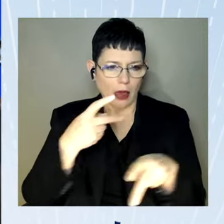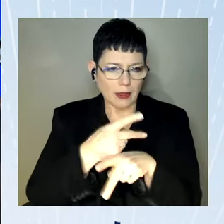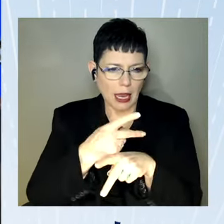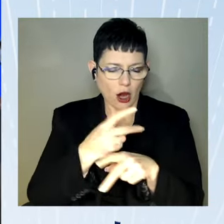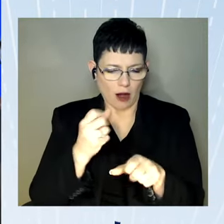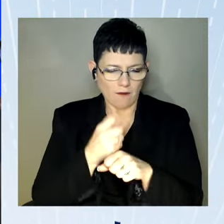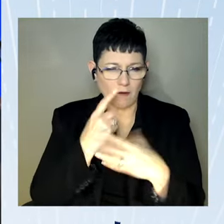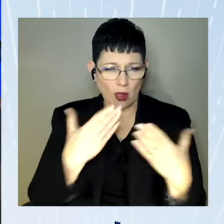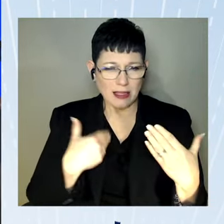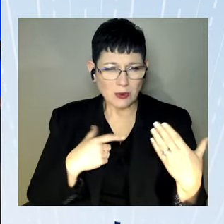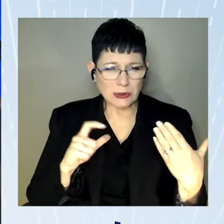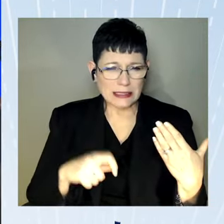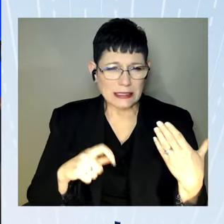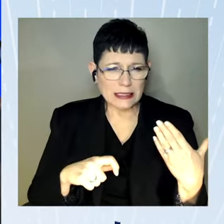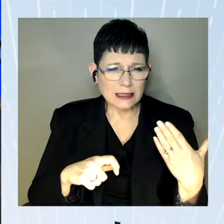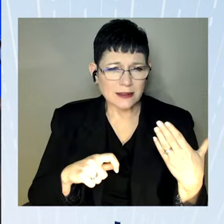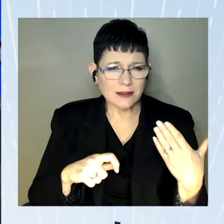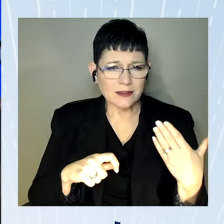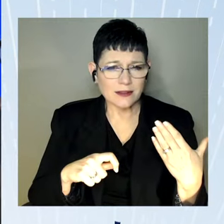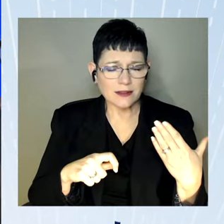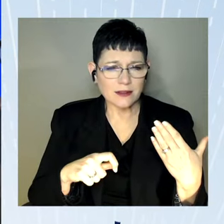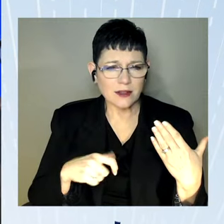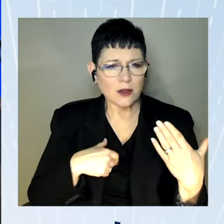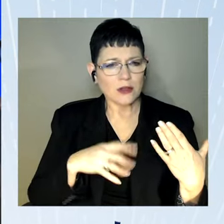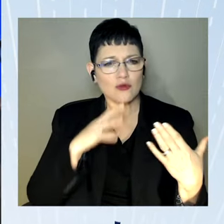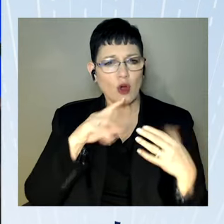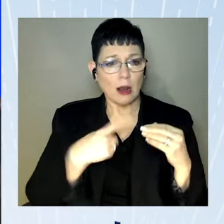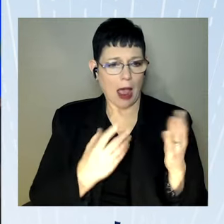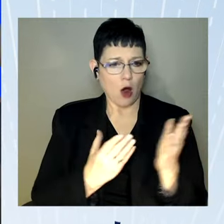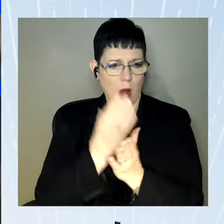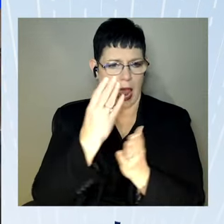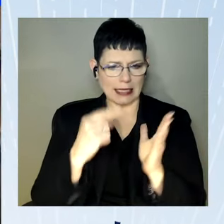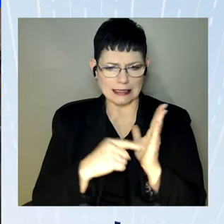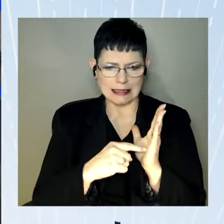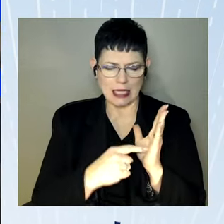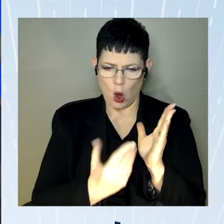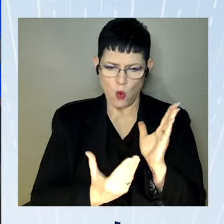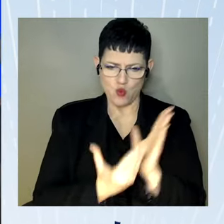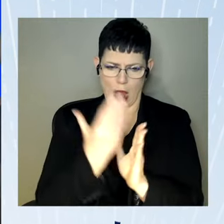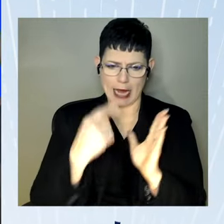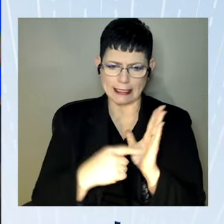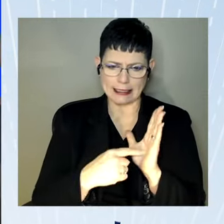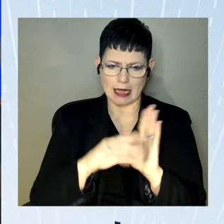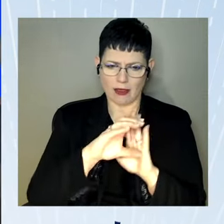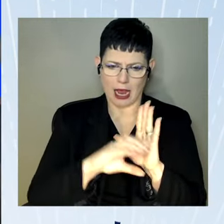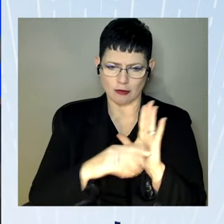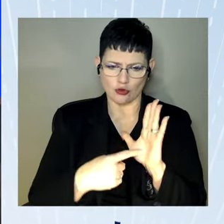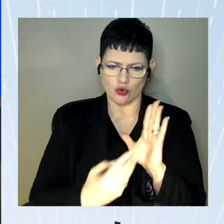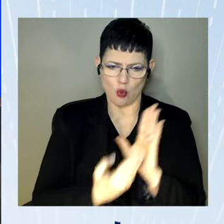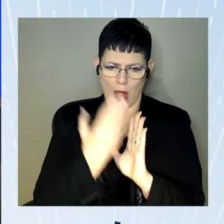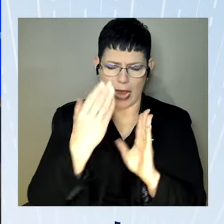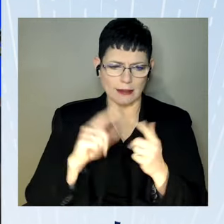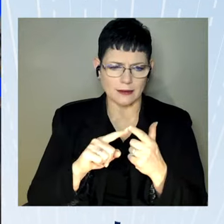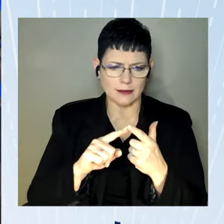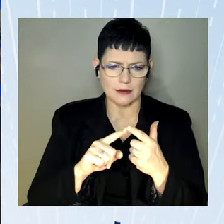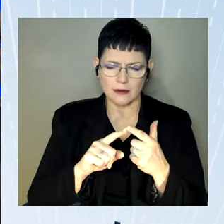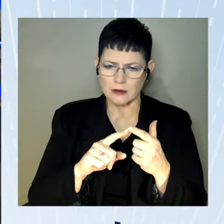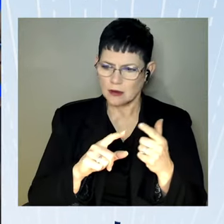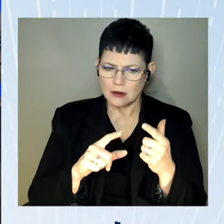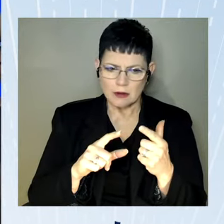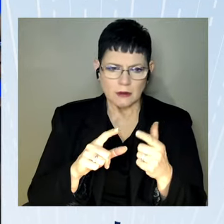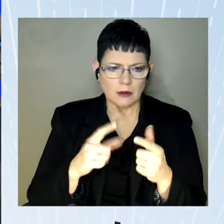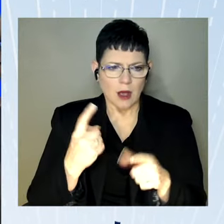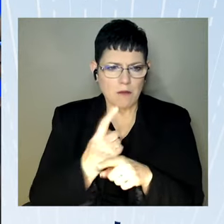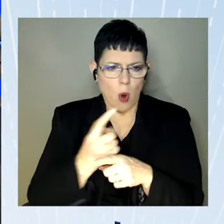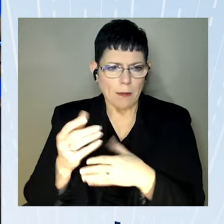need. We talk about inalienable rights. Shouldn't health care be inalienable rights? Shouldn't living wage be an inalienable right?